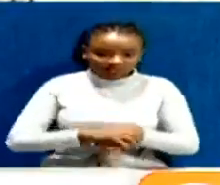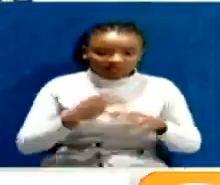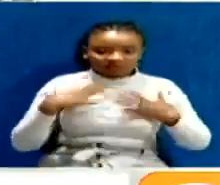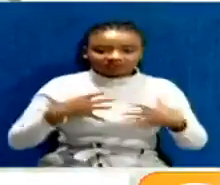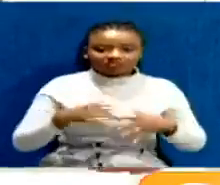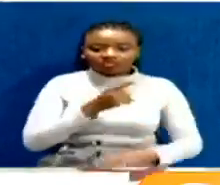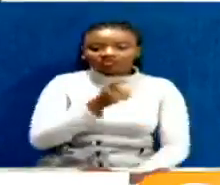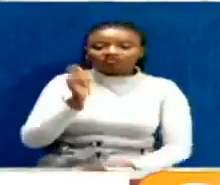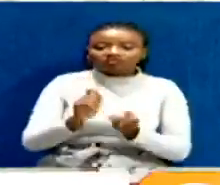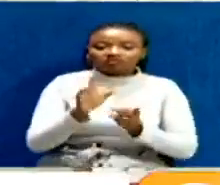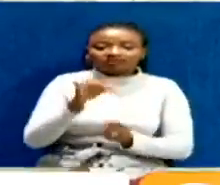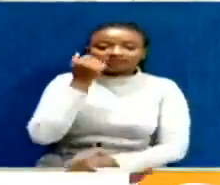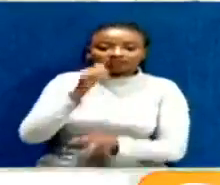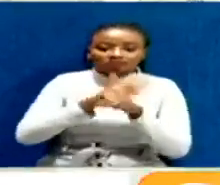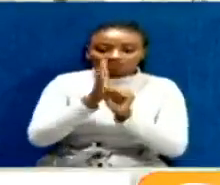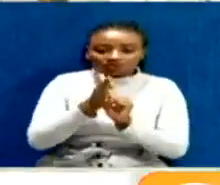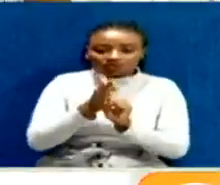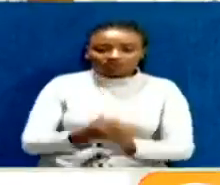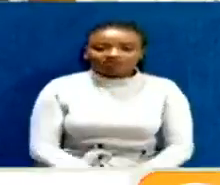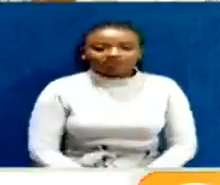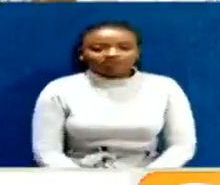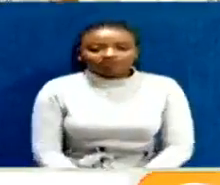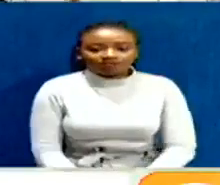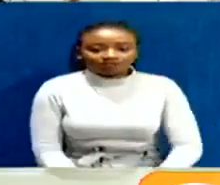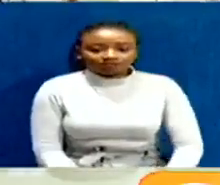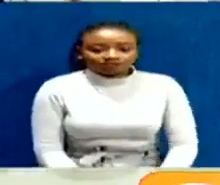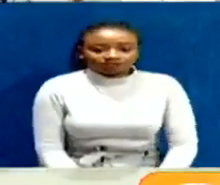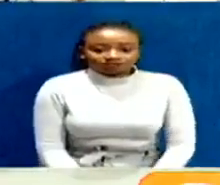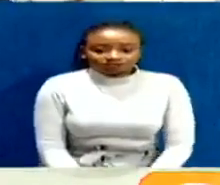of a sample size of 2,163. Raquel Muigai, Citizen TV.